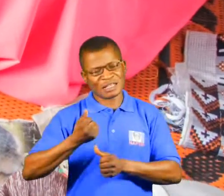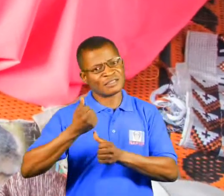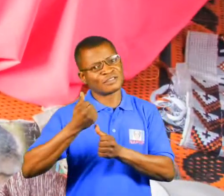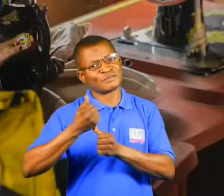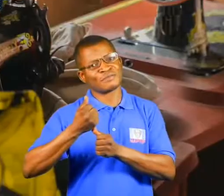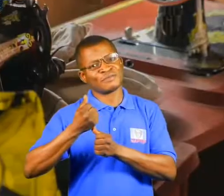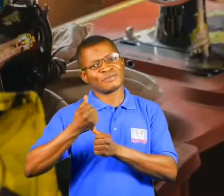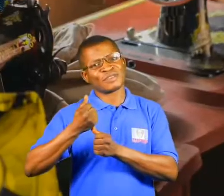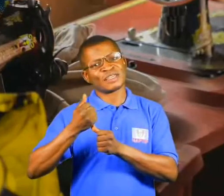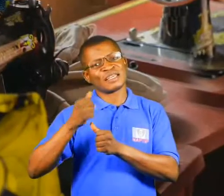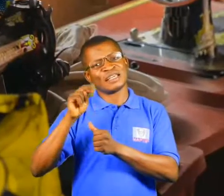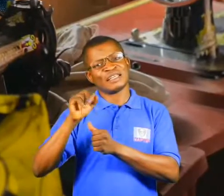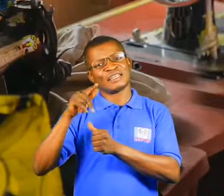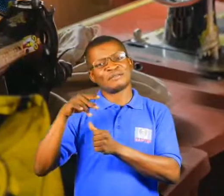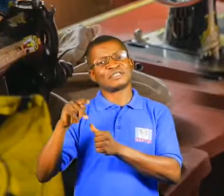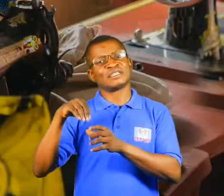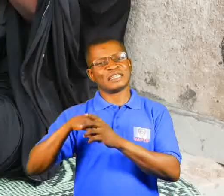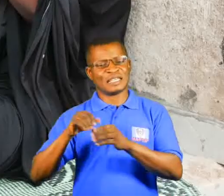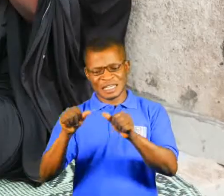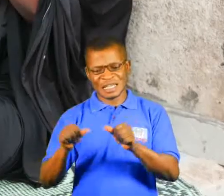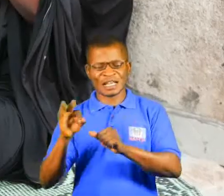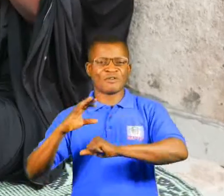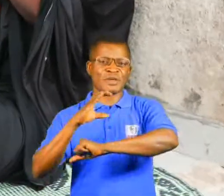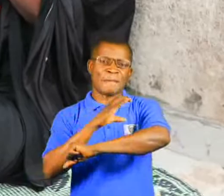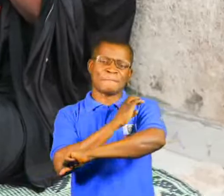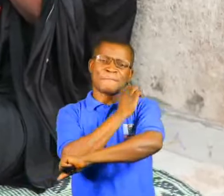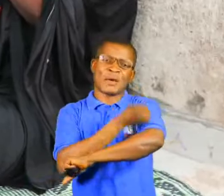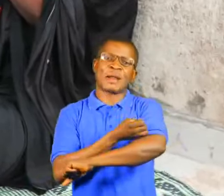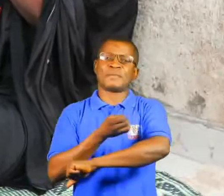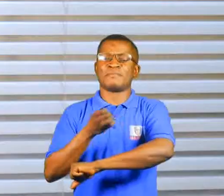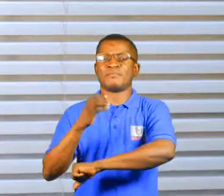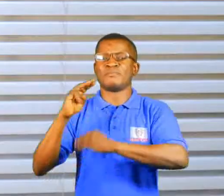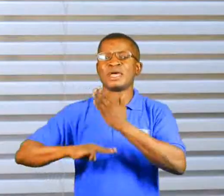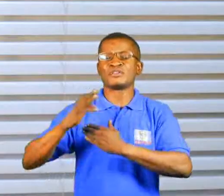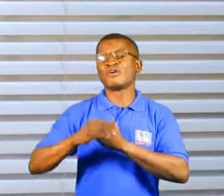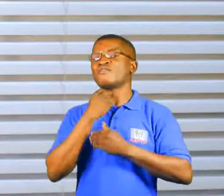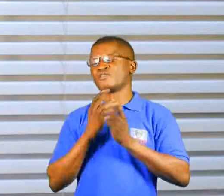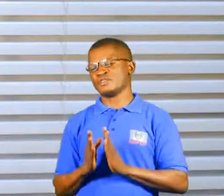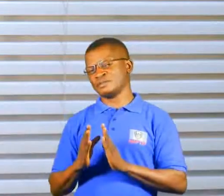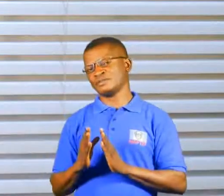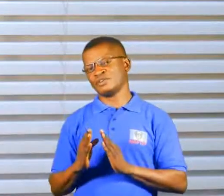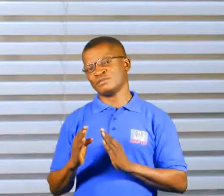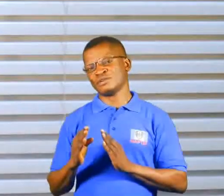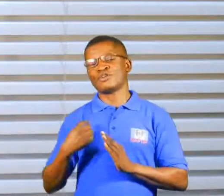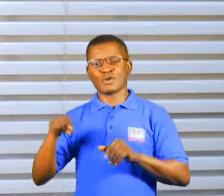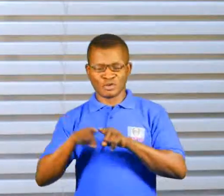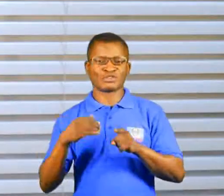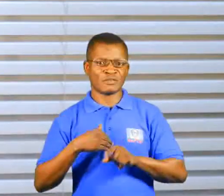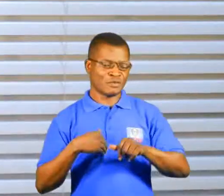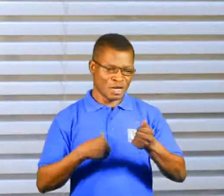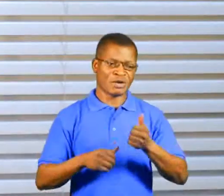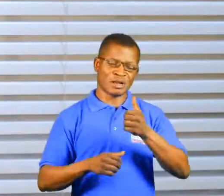the agency in the area of empowerment of the victims. We have other organizations that have also